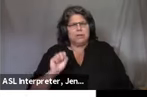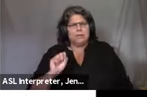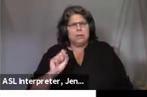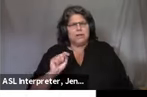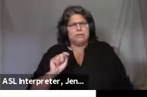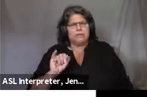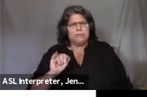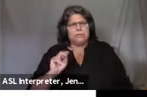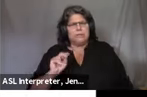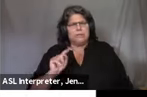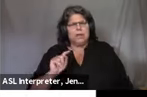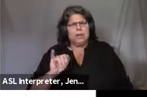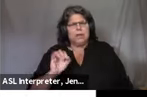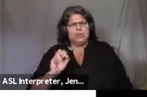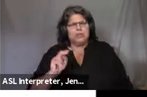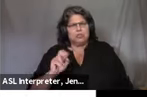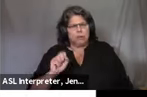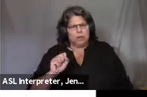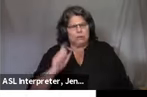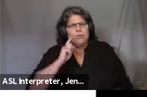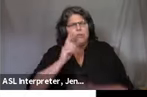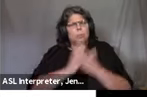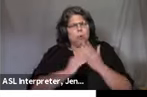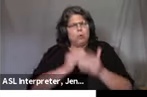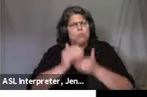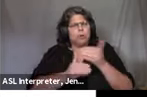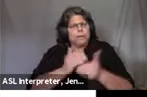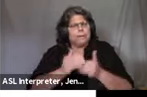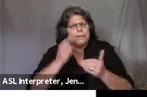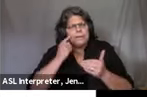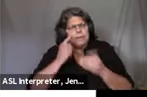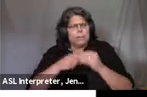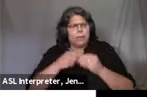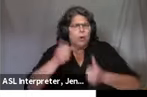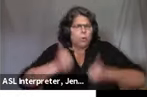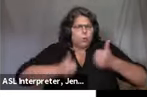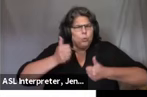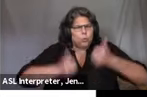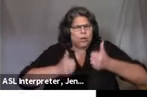as part of the process of thinking about which